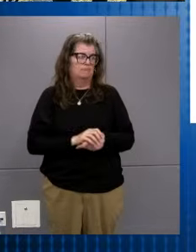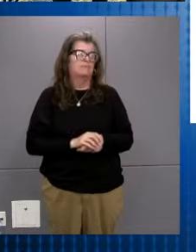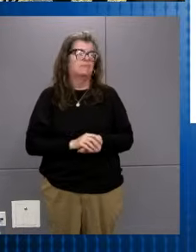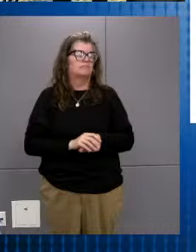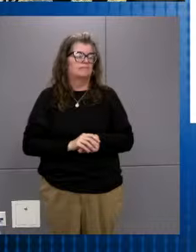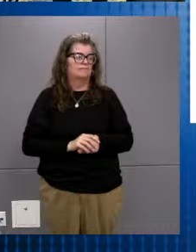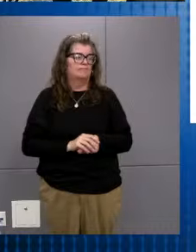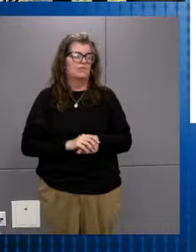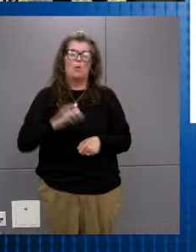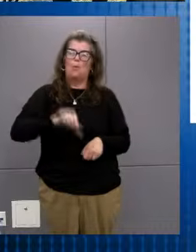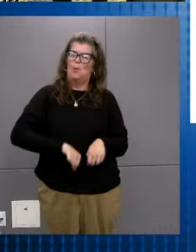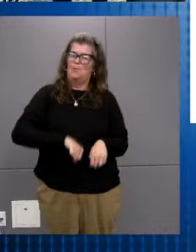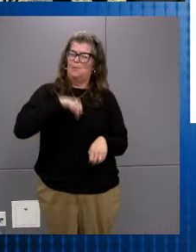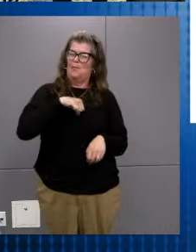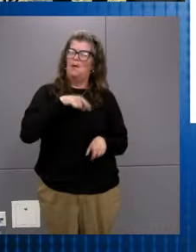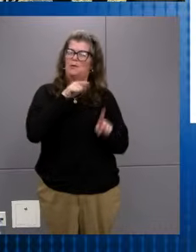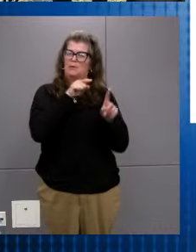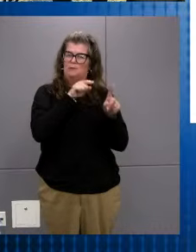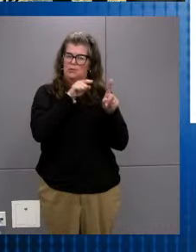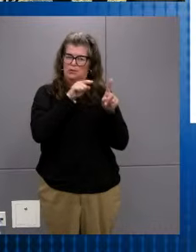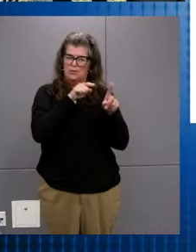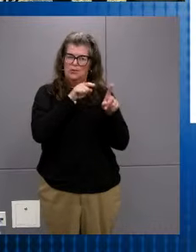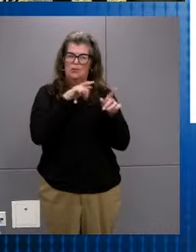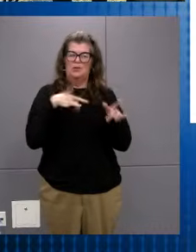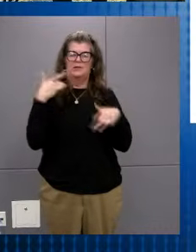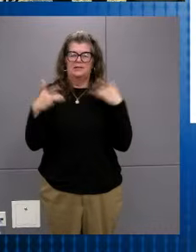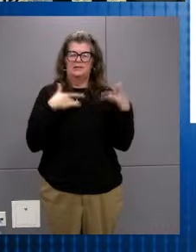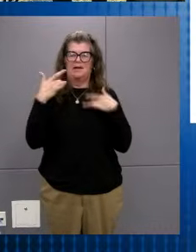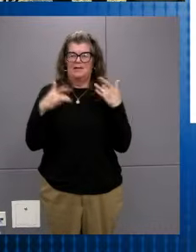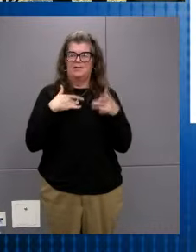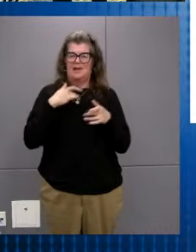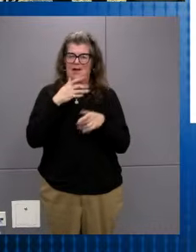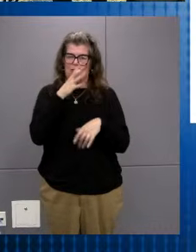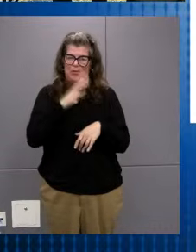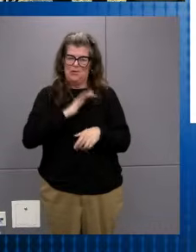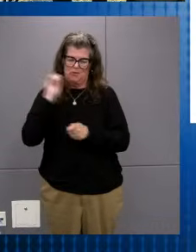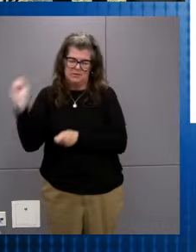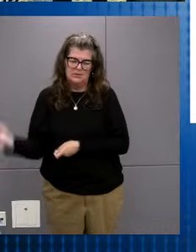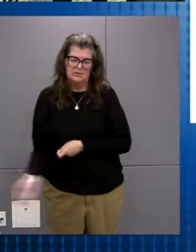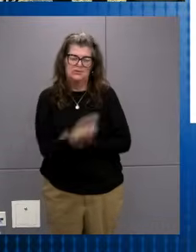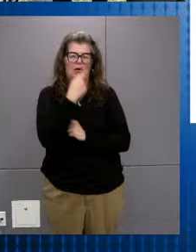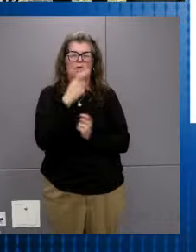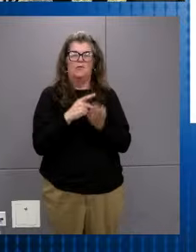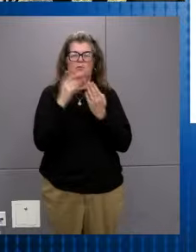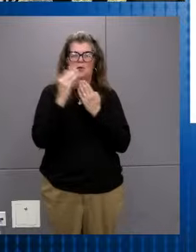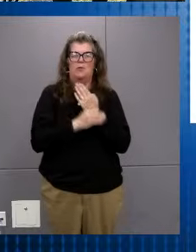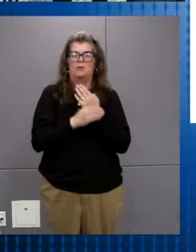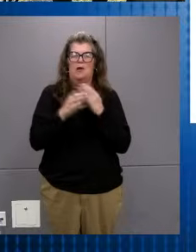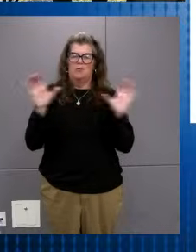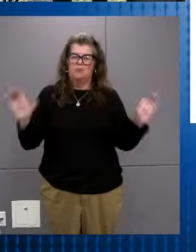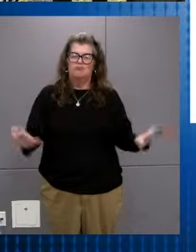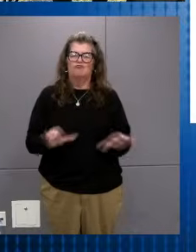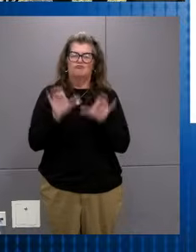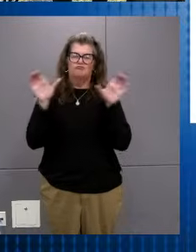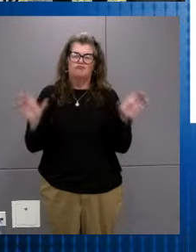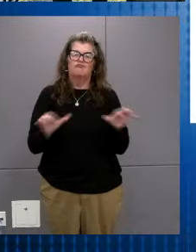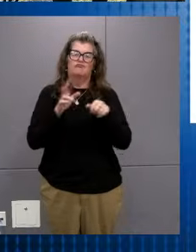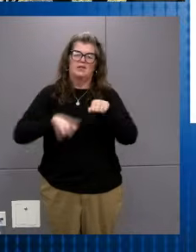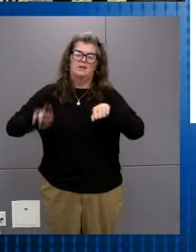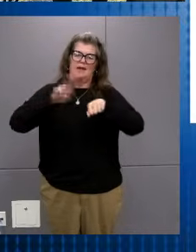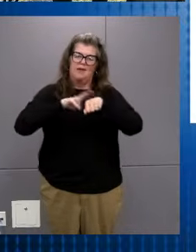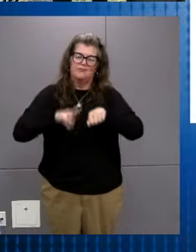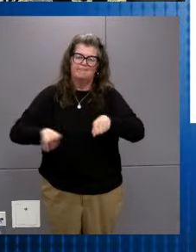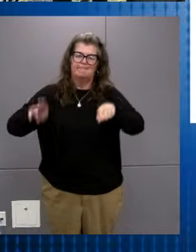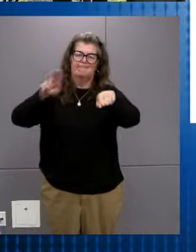and excited to see this burgeoning women's golf program continue to have student athletes make the nationals. Really